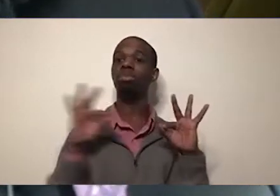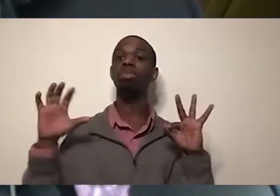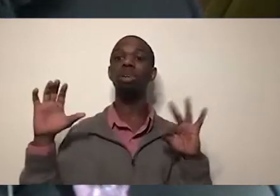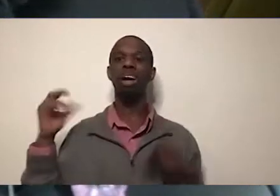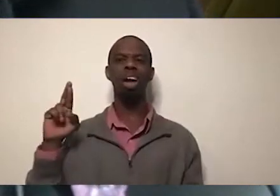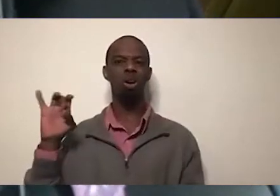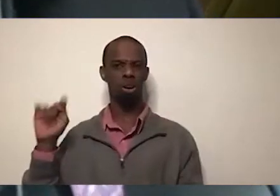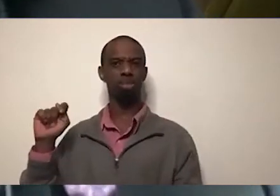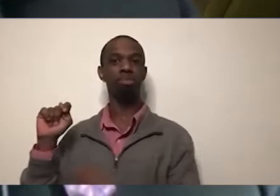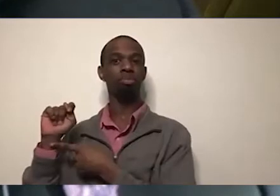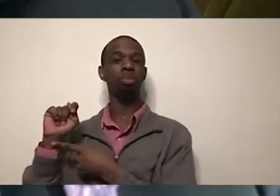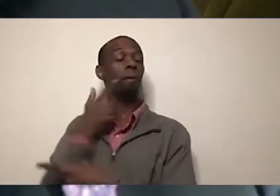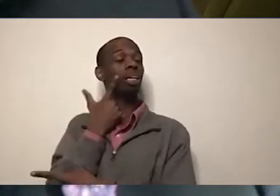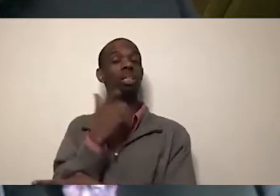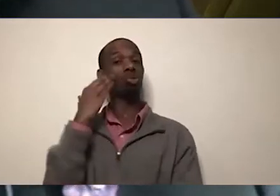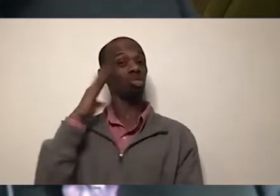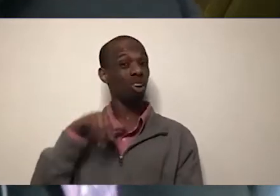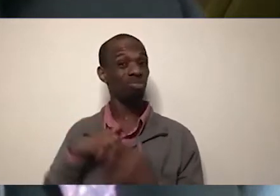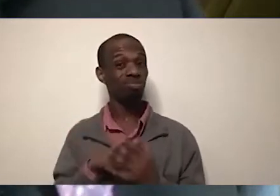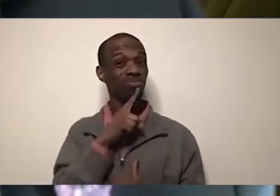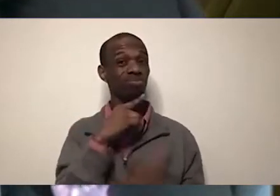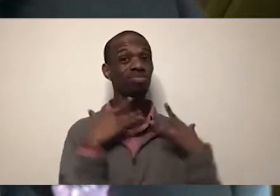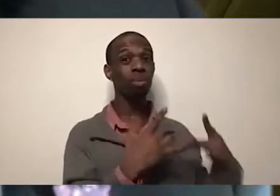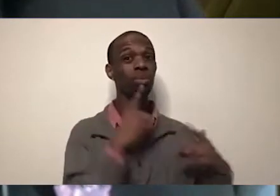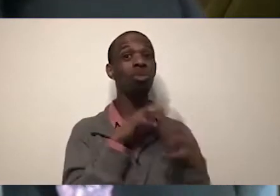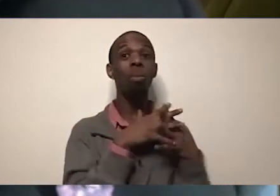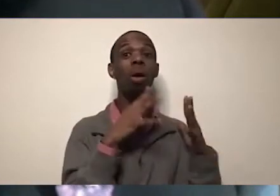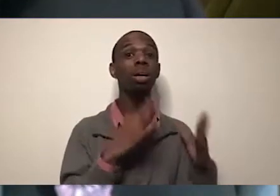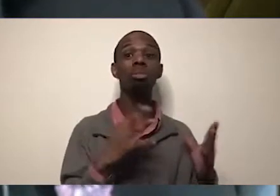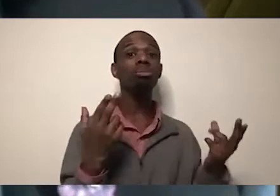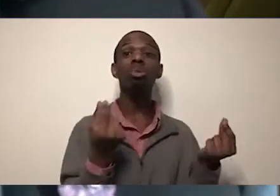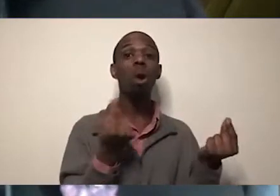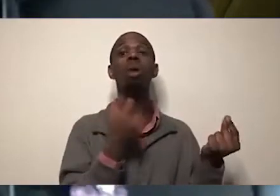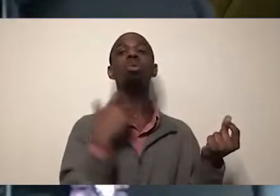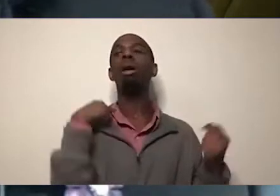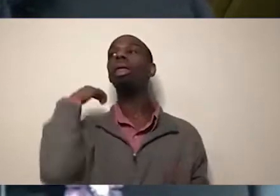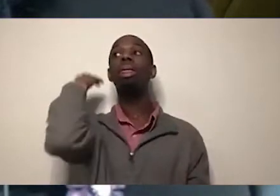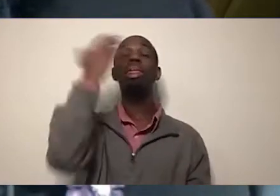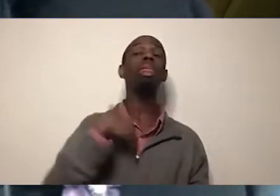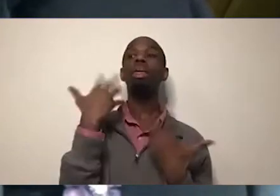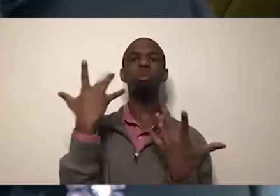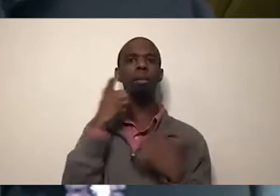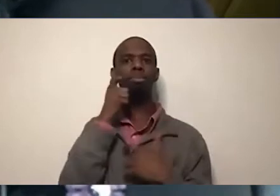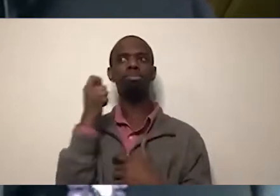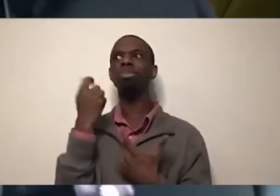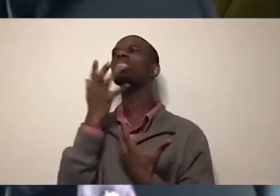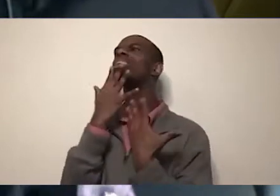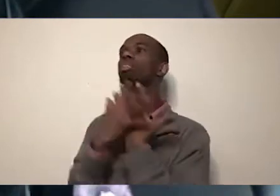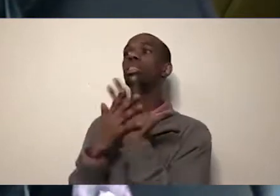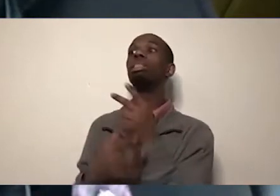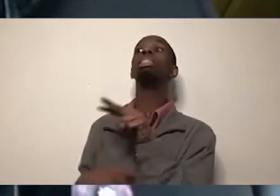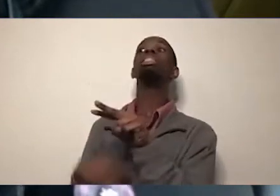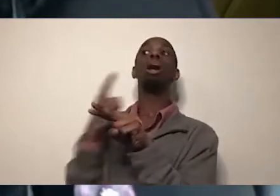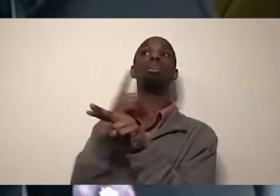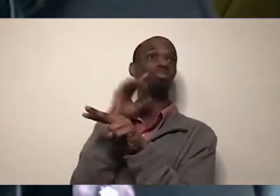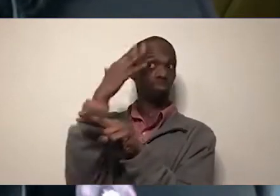curate scientific discourse and the history of medicine to completely eliminate many important issues